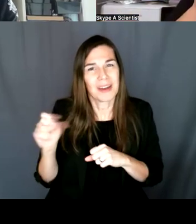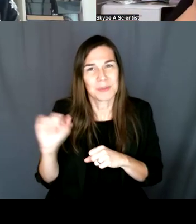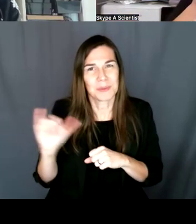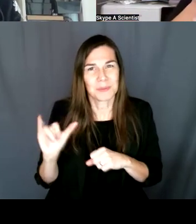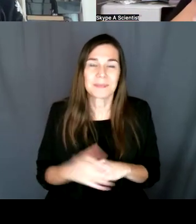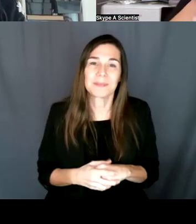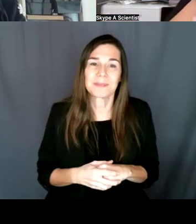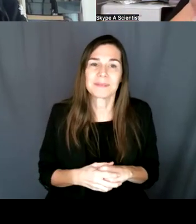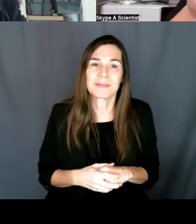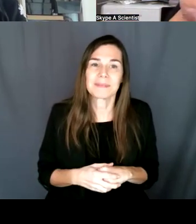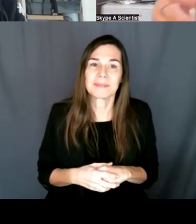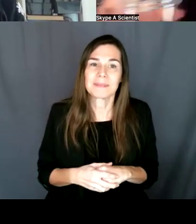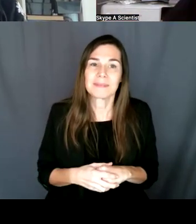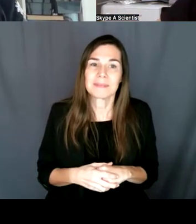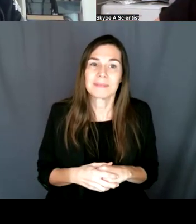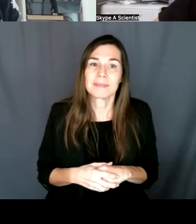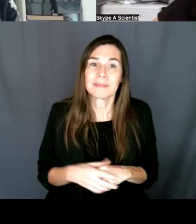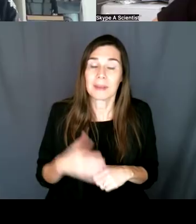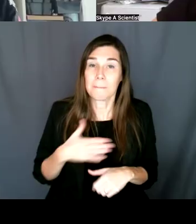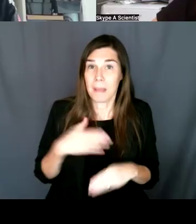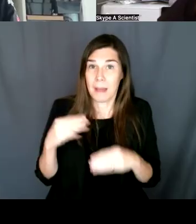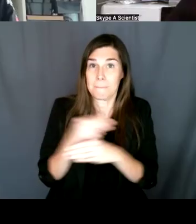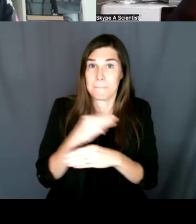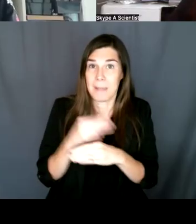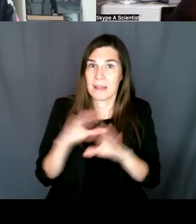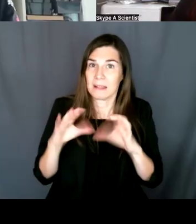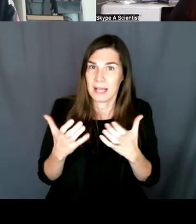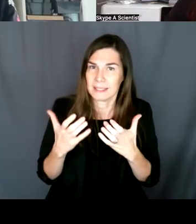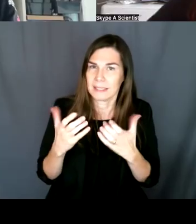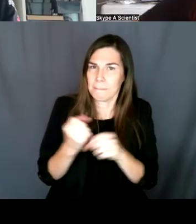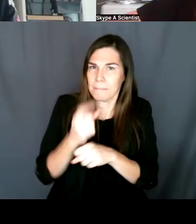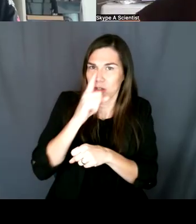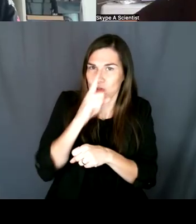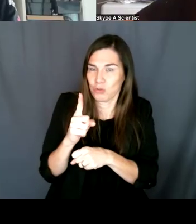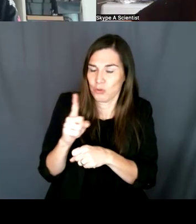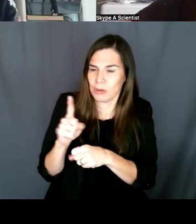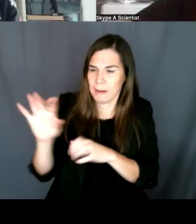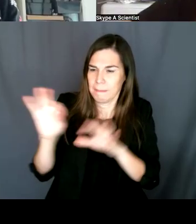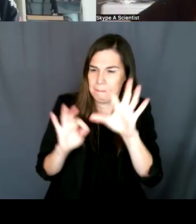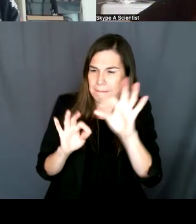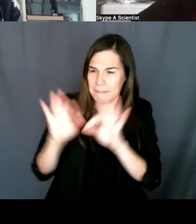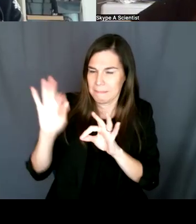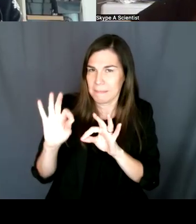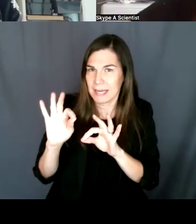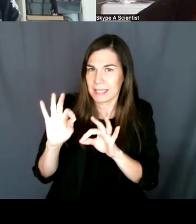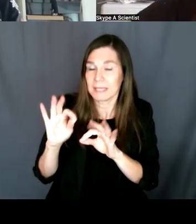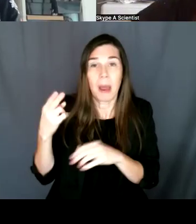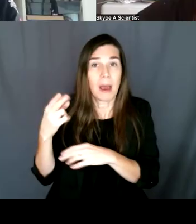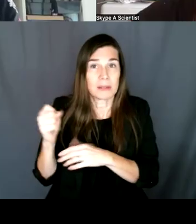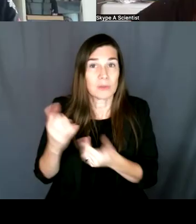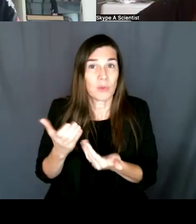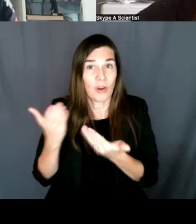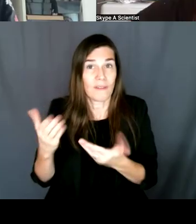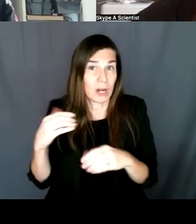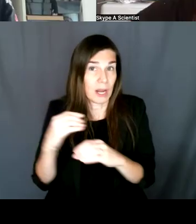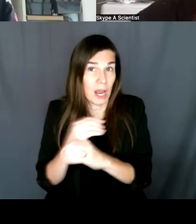I pretty purposefully chose my math classes. So I made sure that my high school offered calculus, which